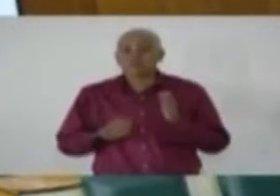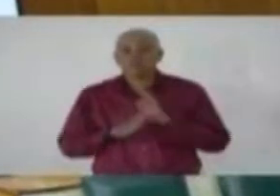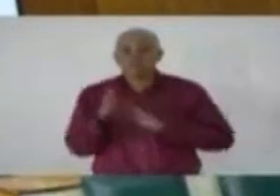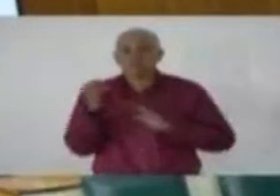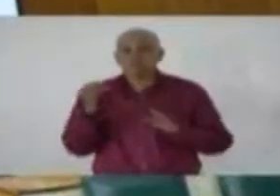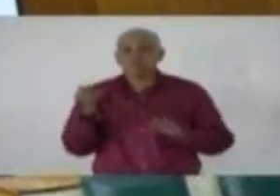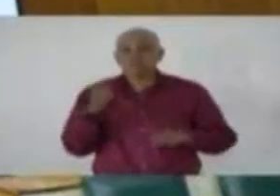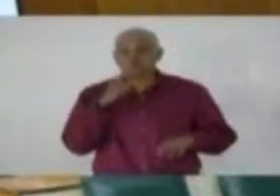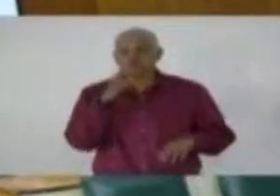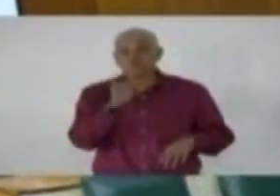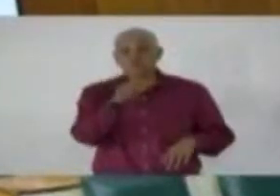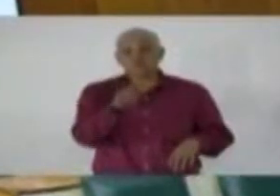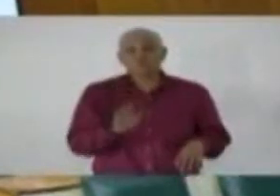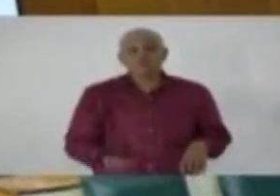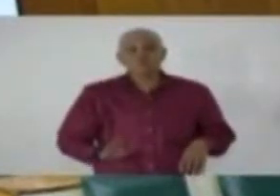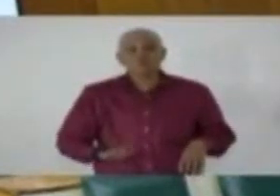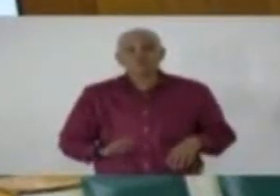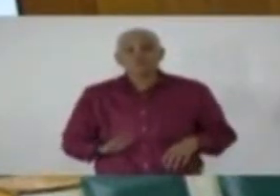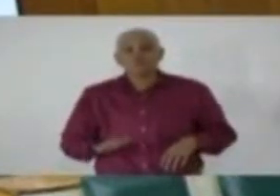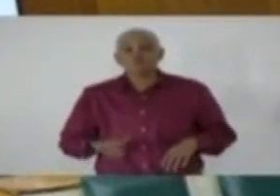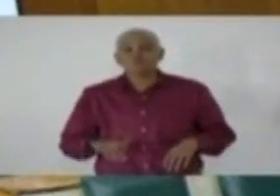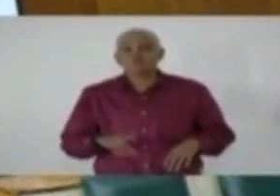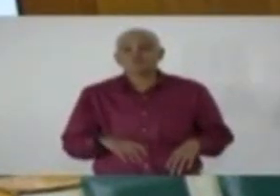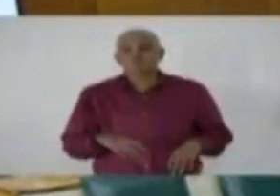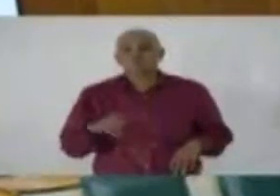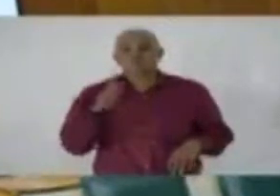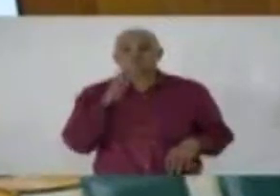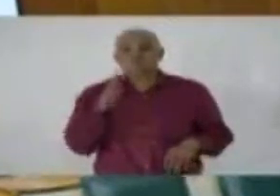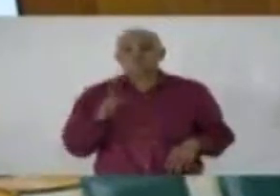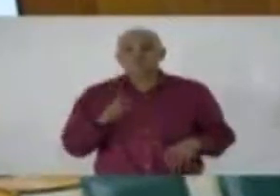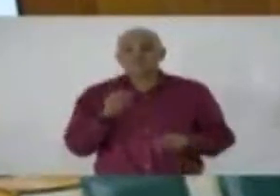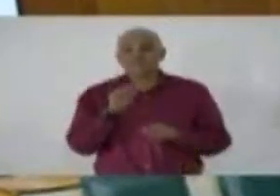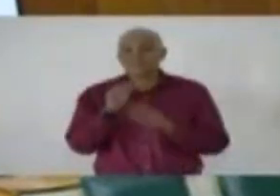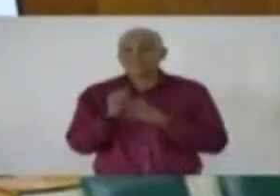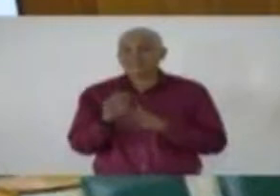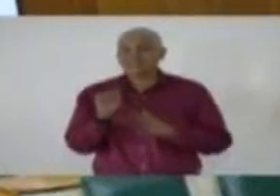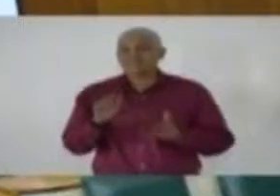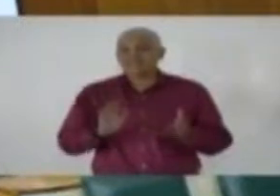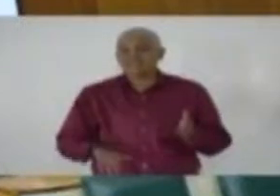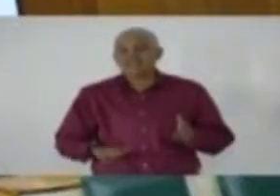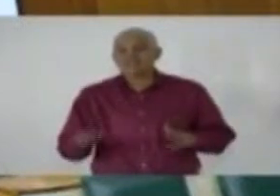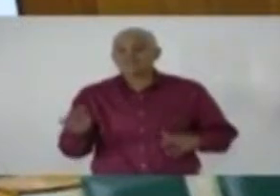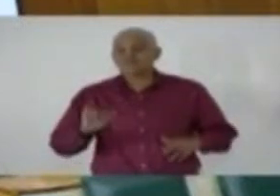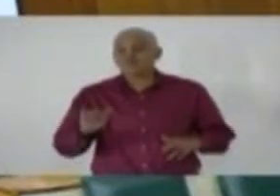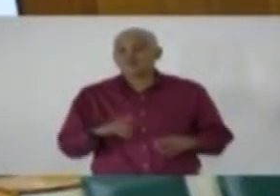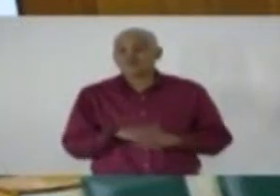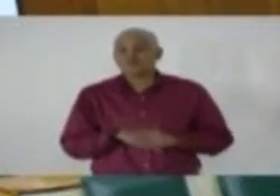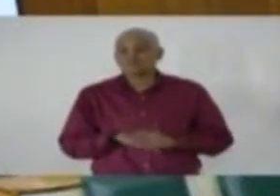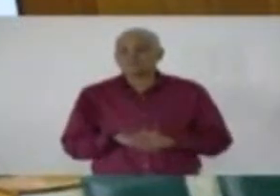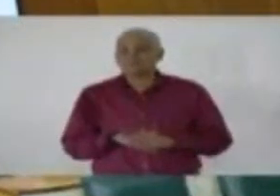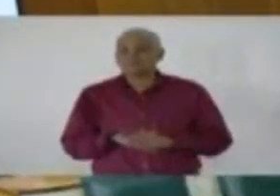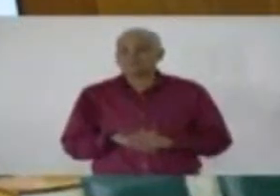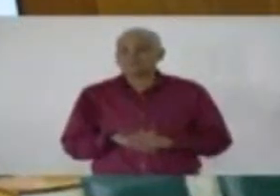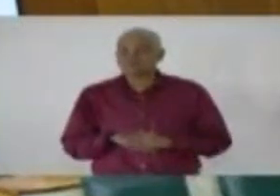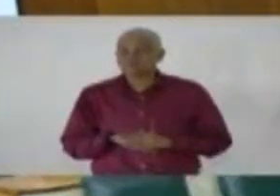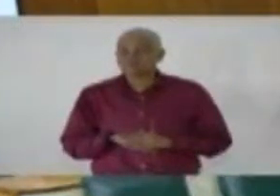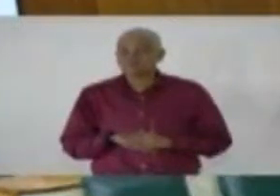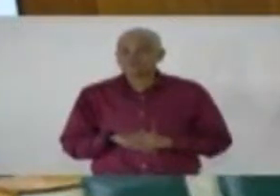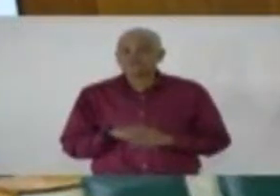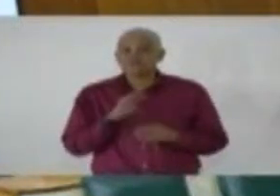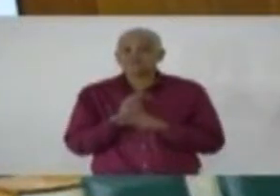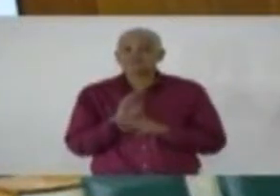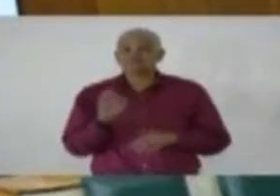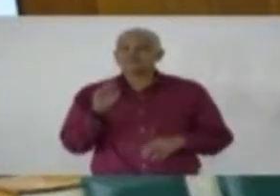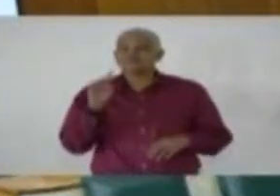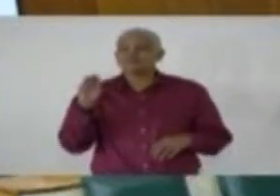And you too over there, Mr. Labour Leader, you can stamp as well. I'm going to pick out Minister Edmund